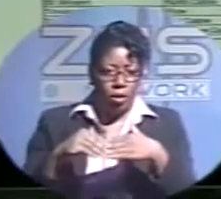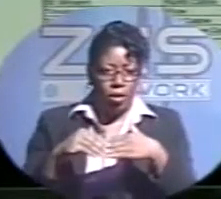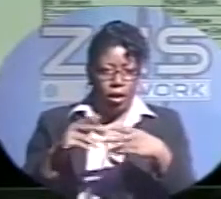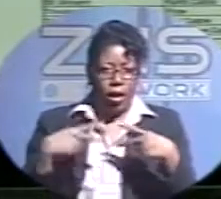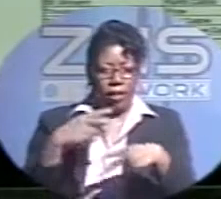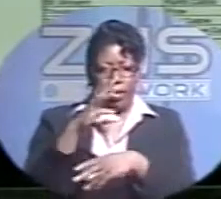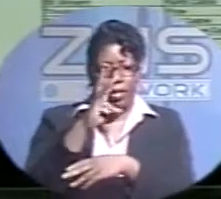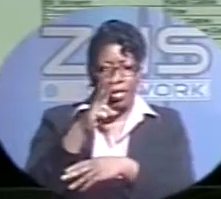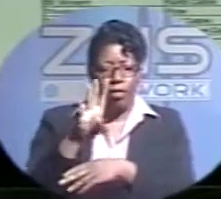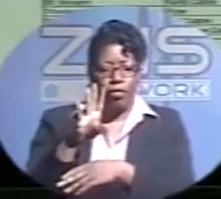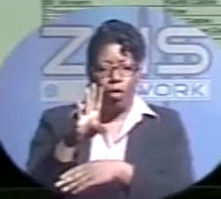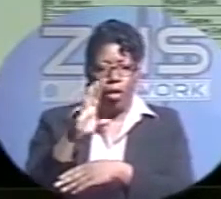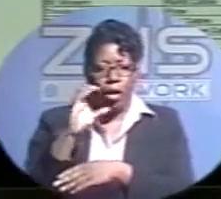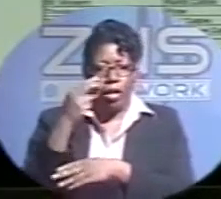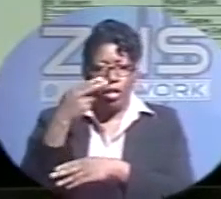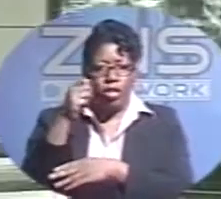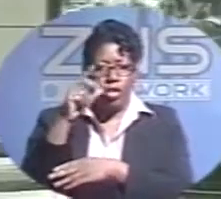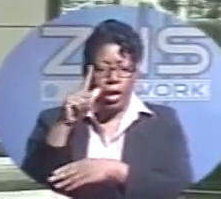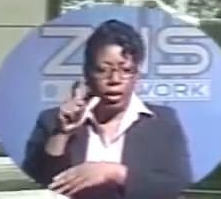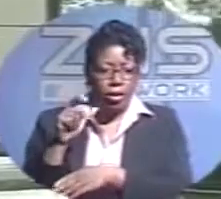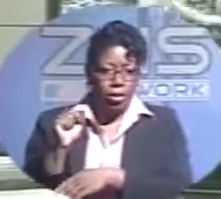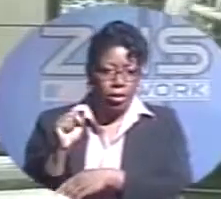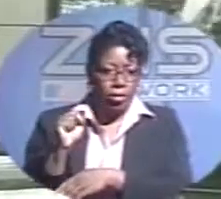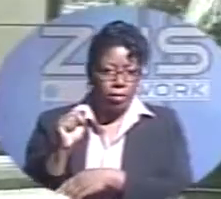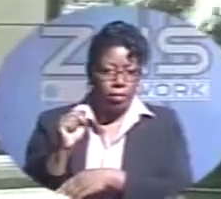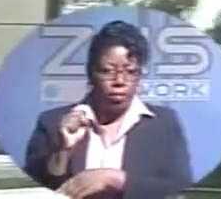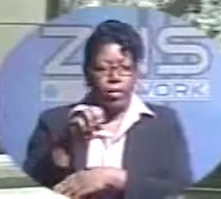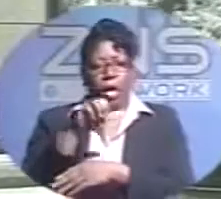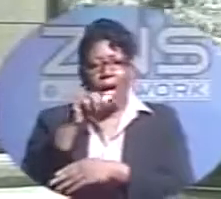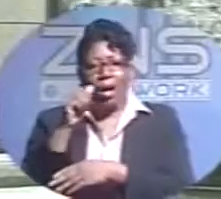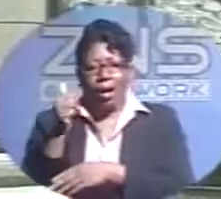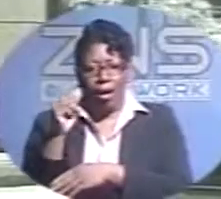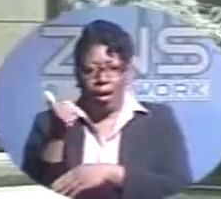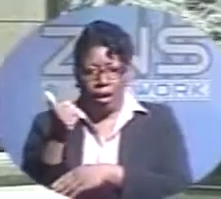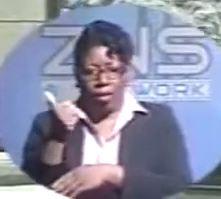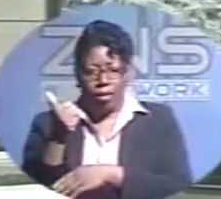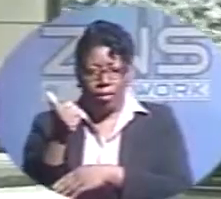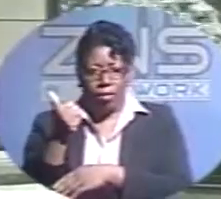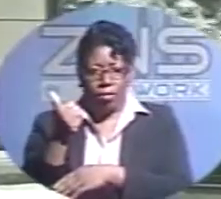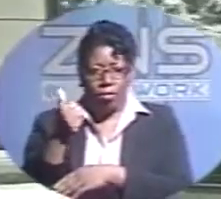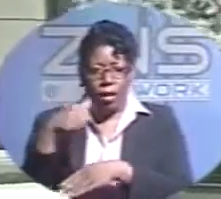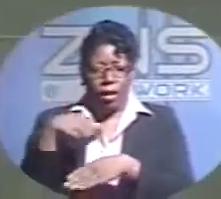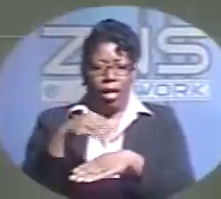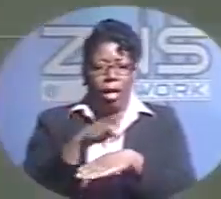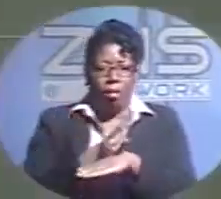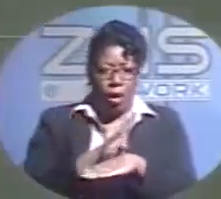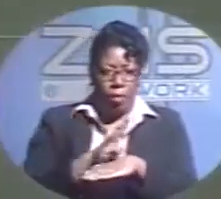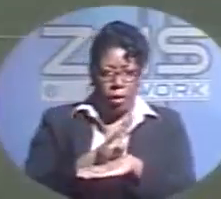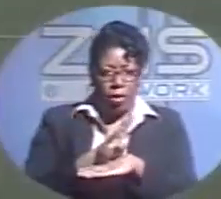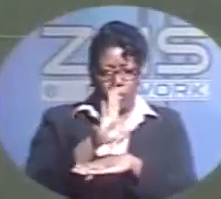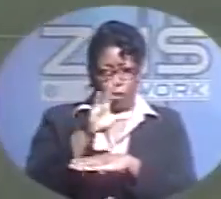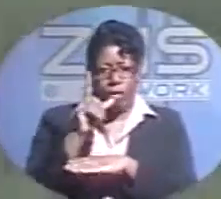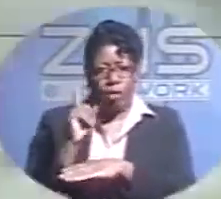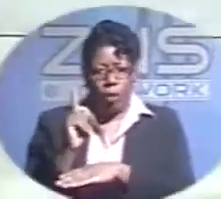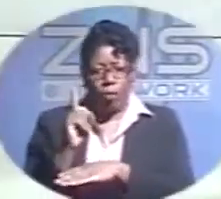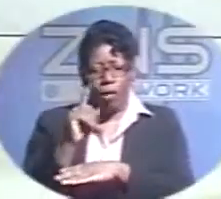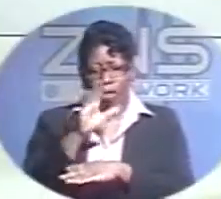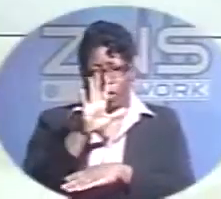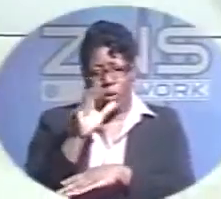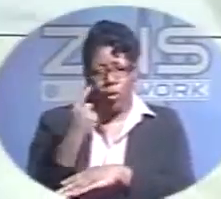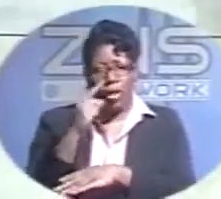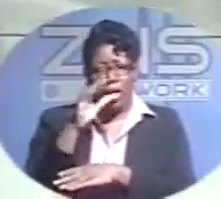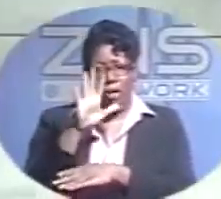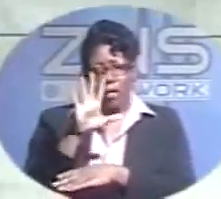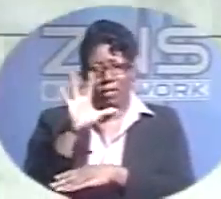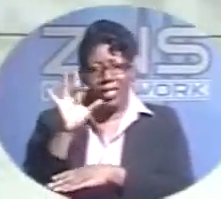64 channels. Other countries like Barbados offers basic cable at $51 with 58 channels,